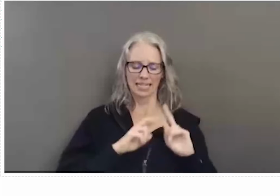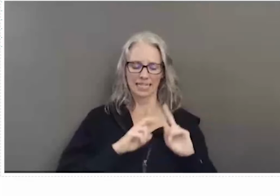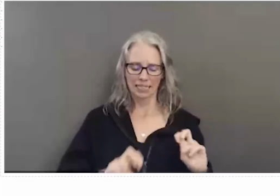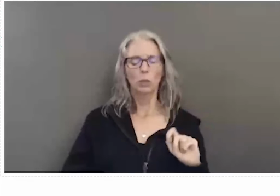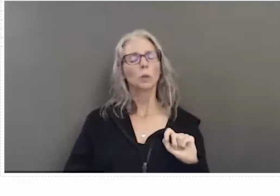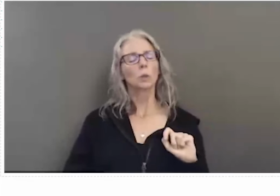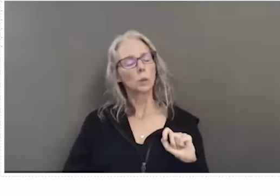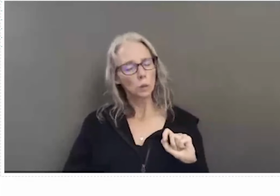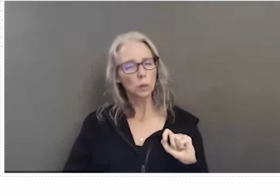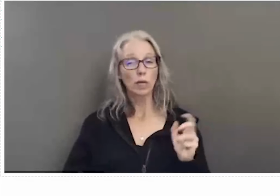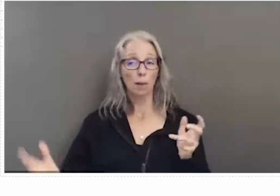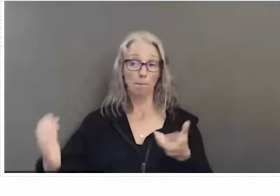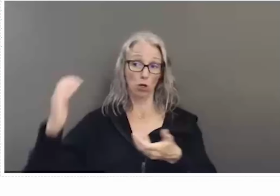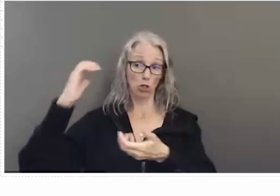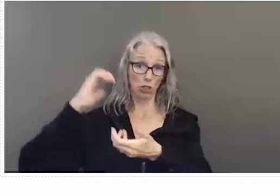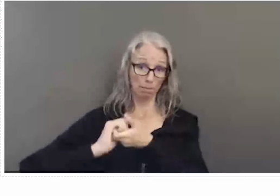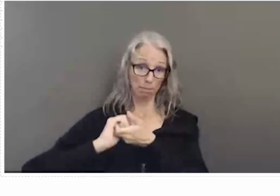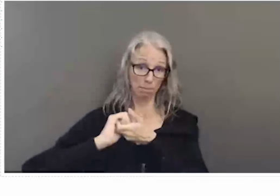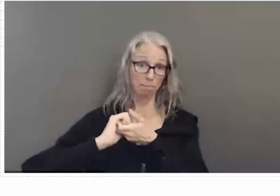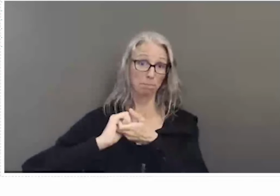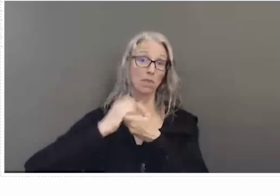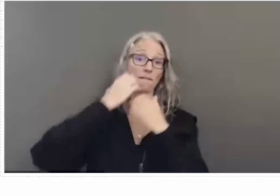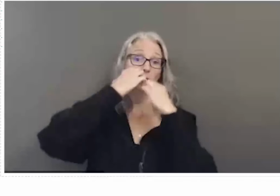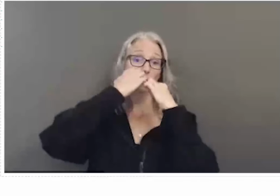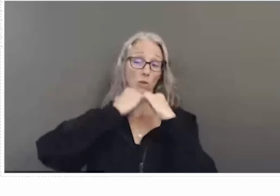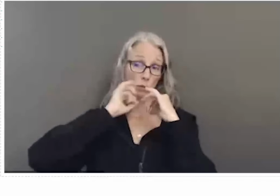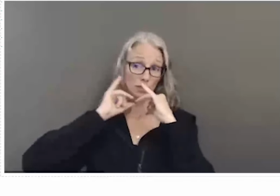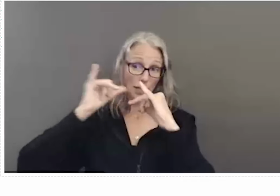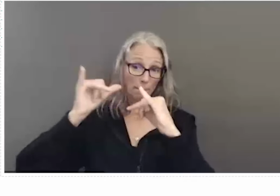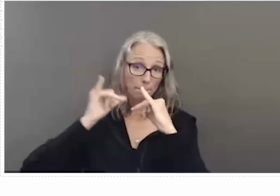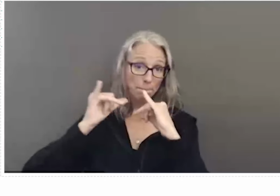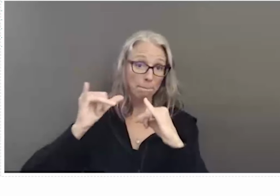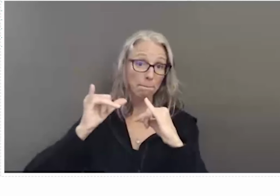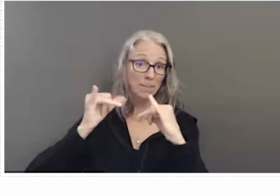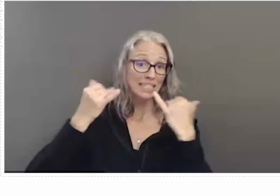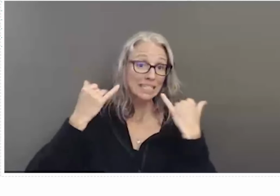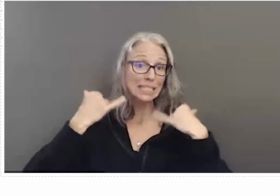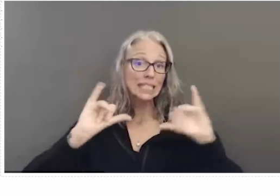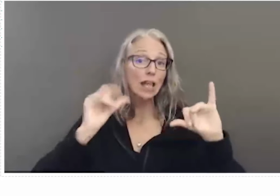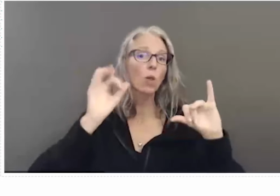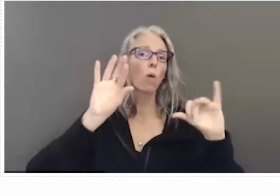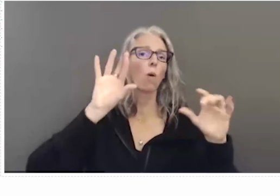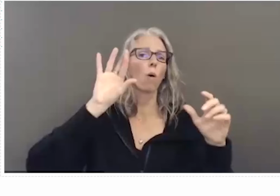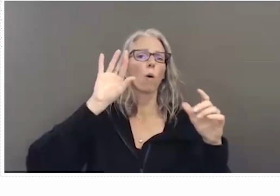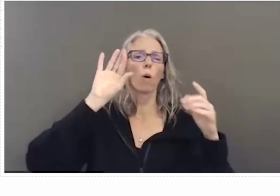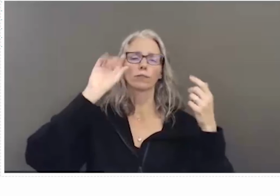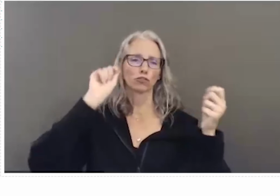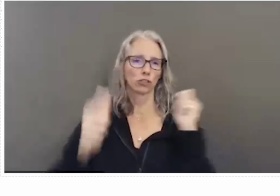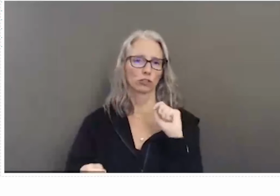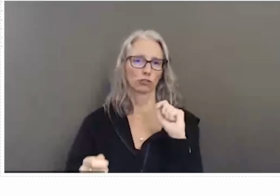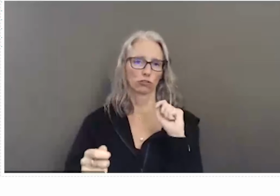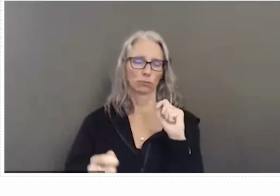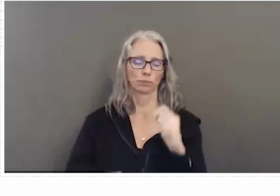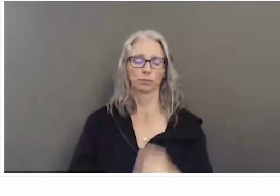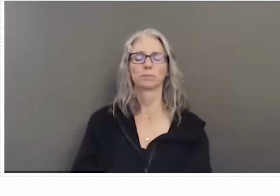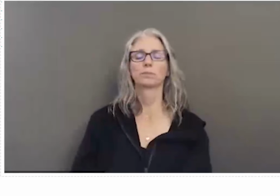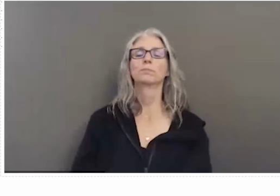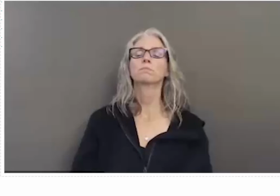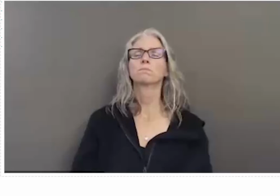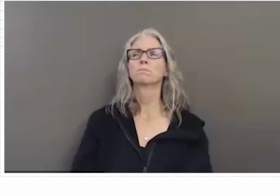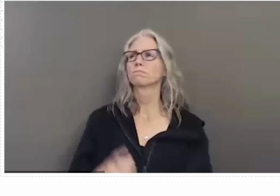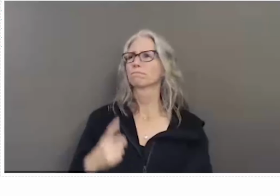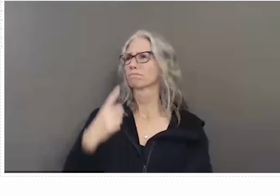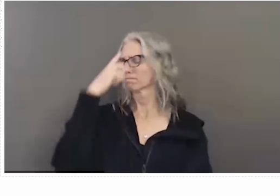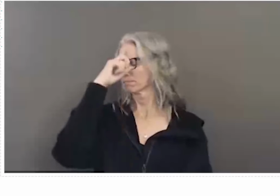still our values? Are our values lining up? And and a lot of times, another thought that just came